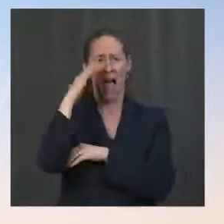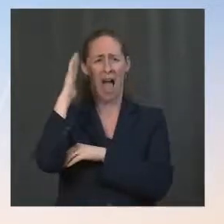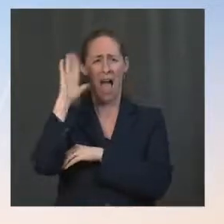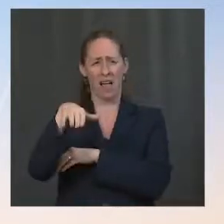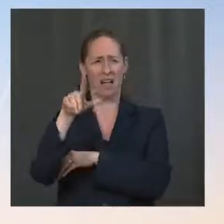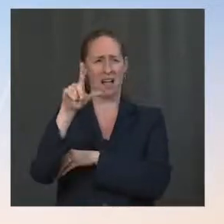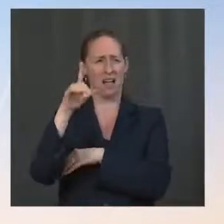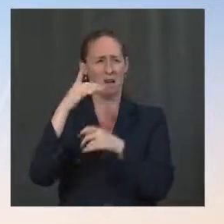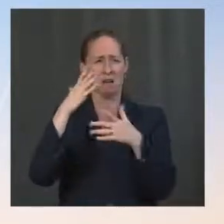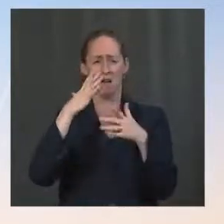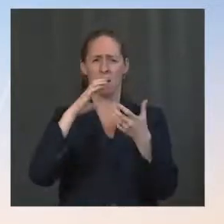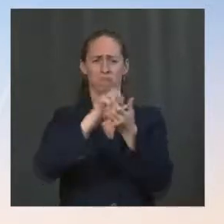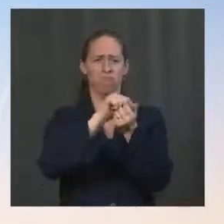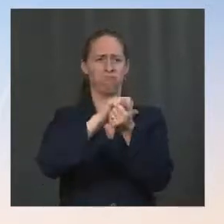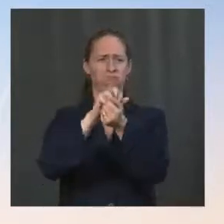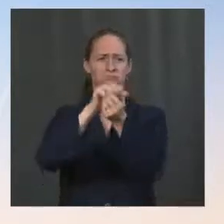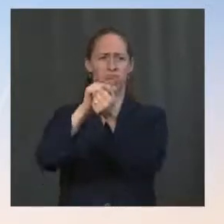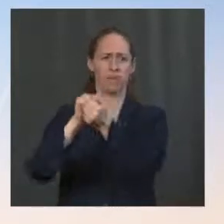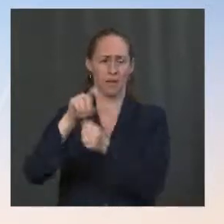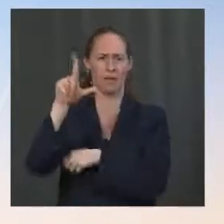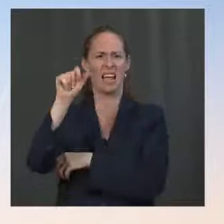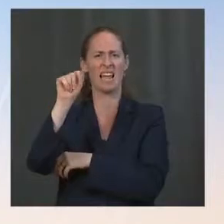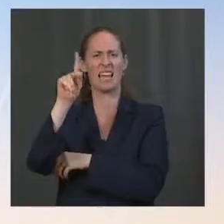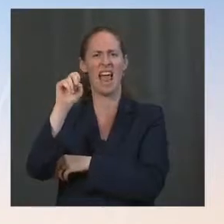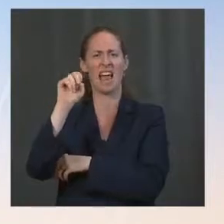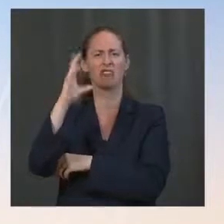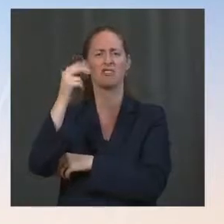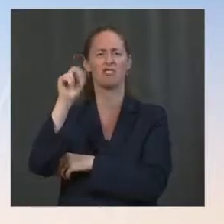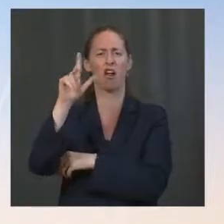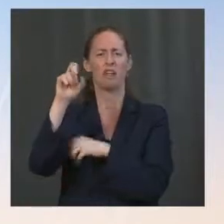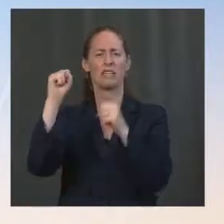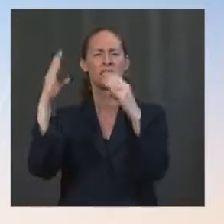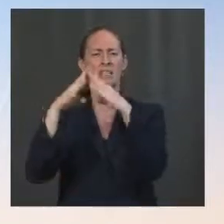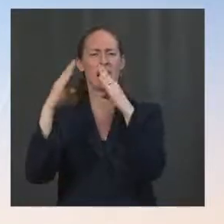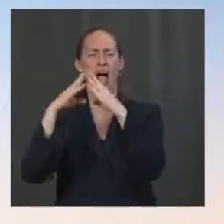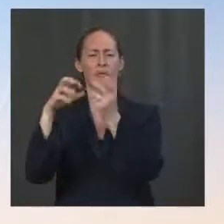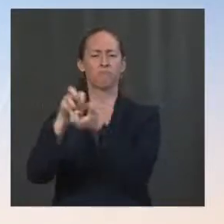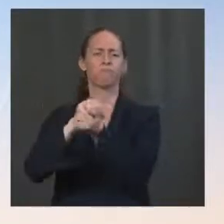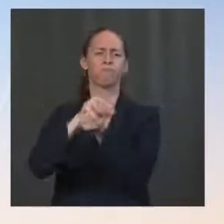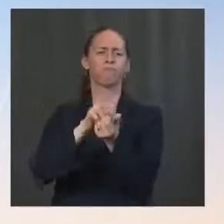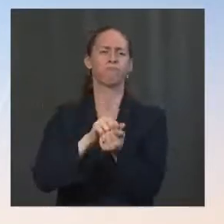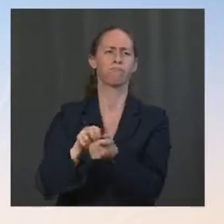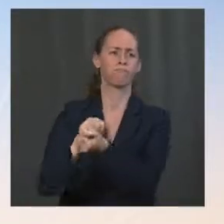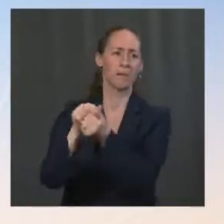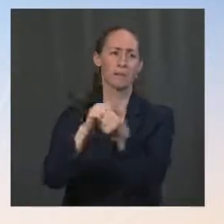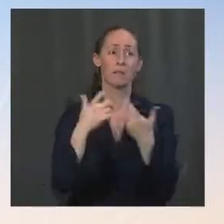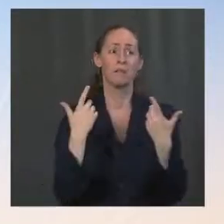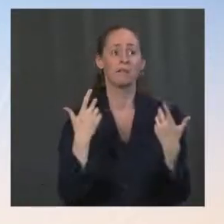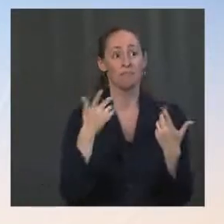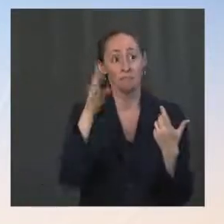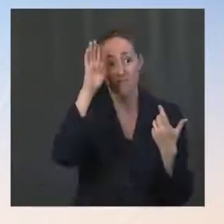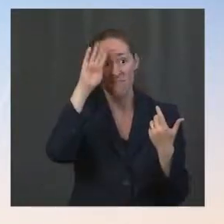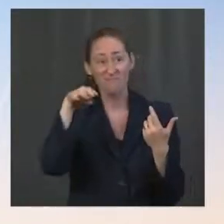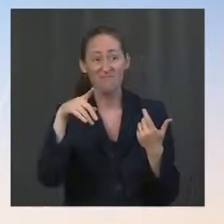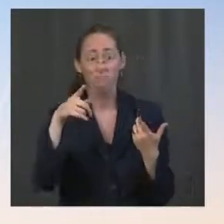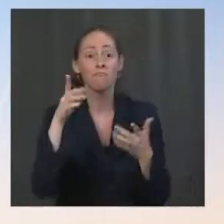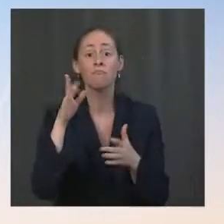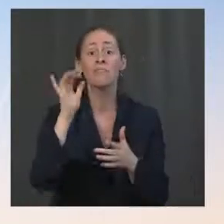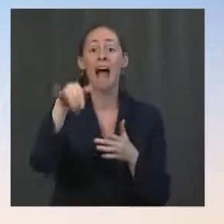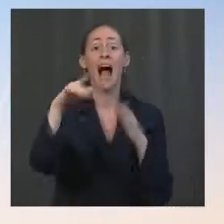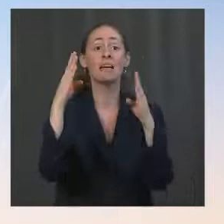Louisiana. President Biden promised back in May that help was on the way, but the region still hasn't received a penny in supplemental disaster